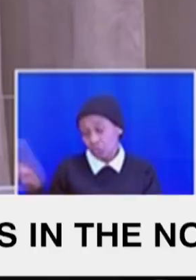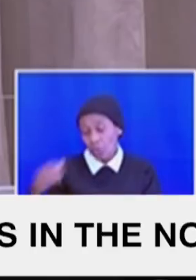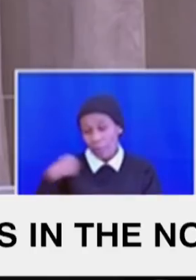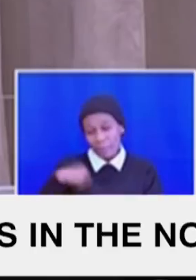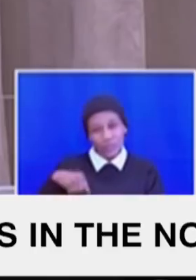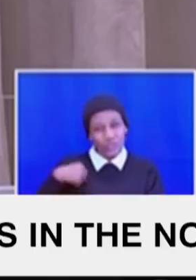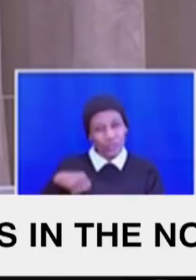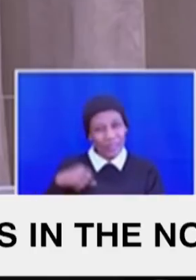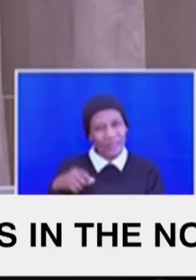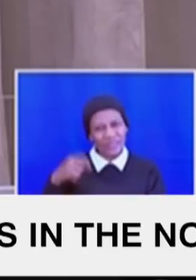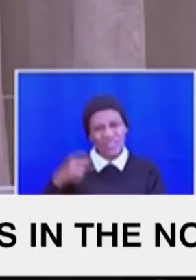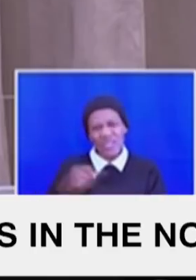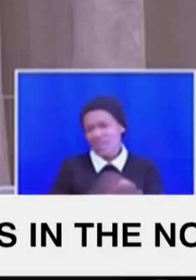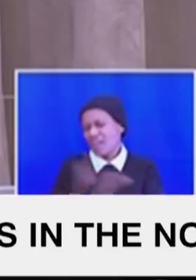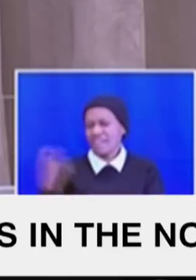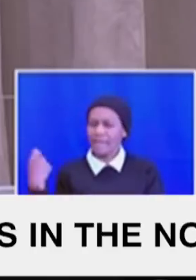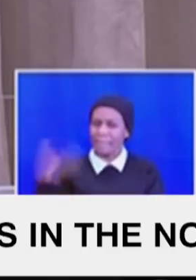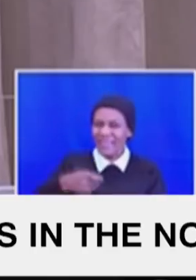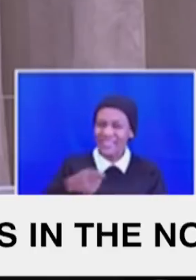municipalities owed ESCOM